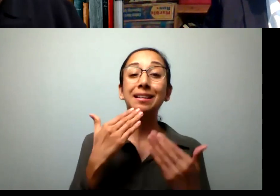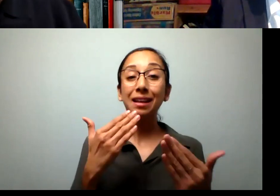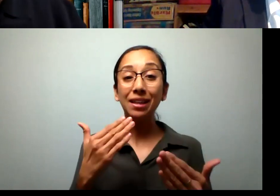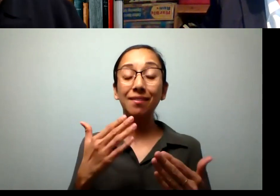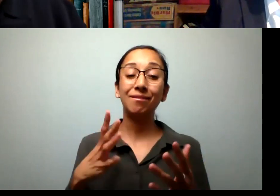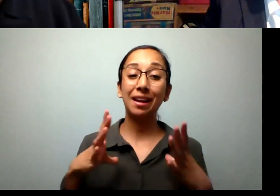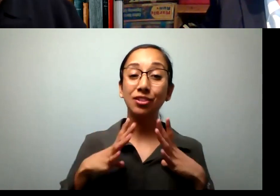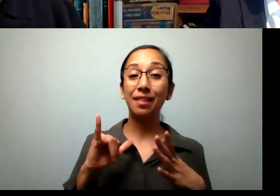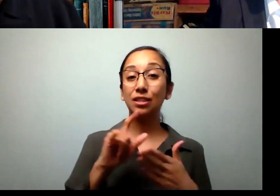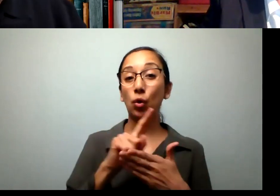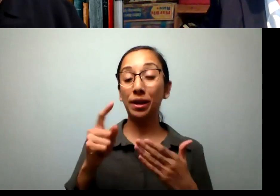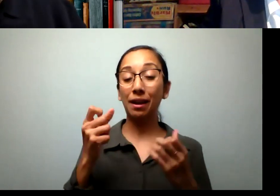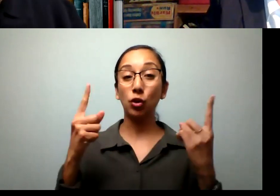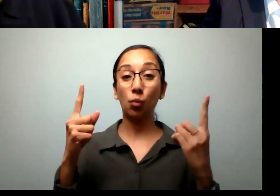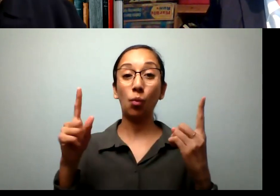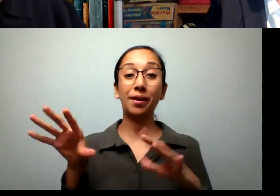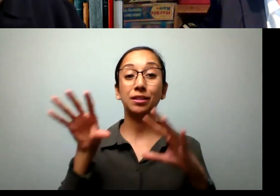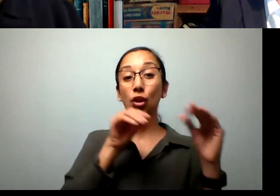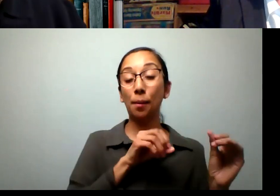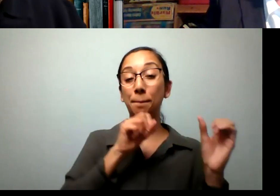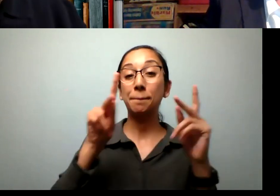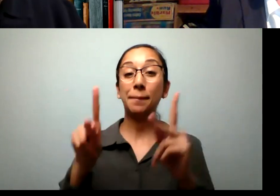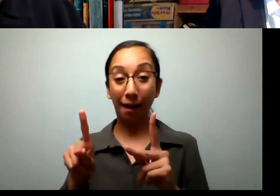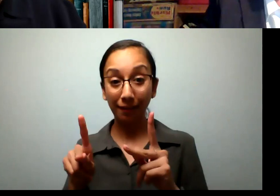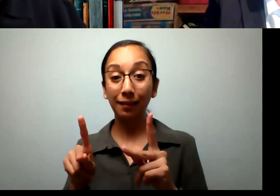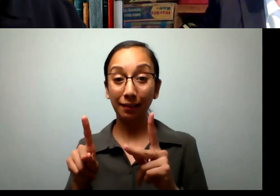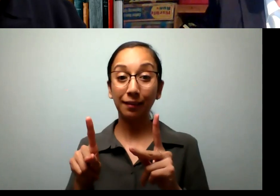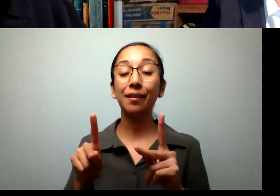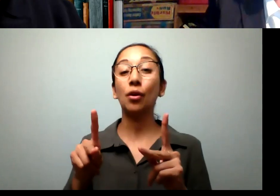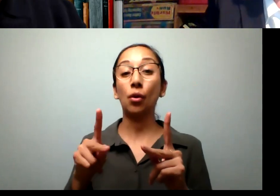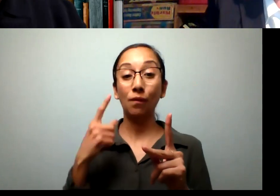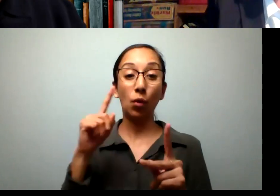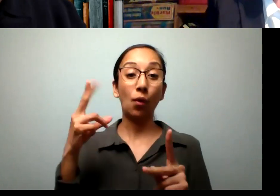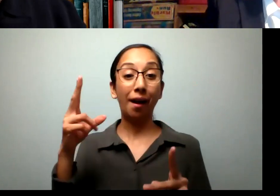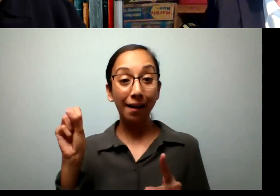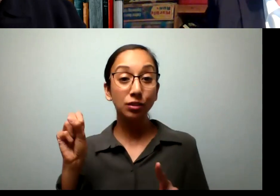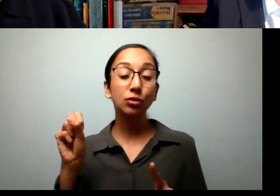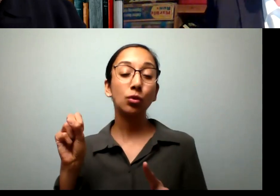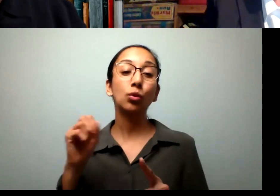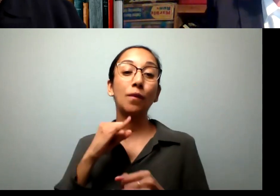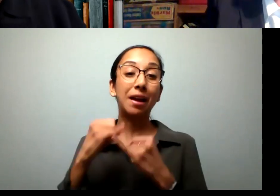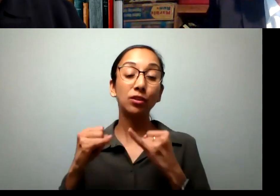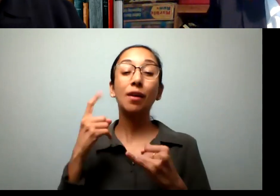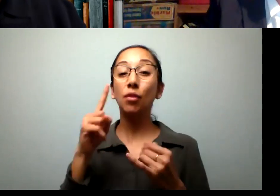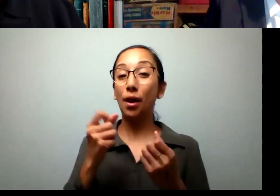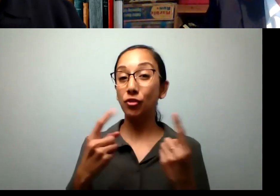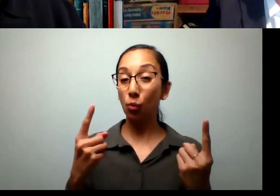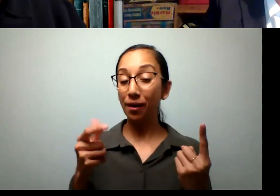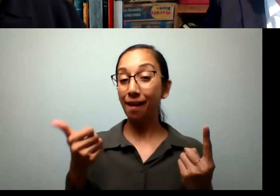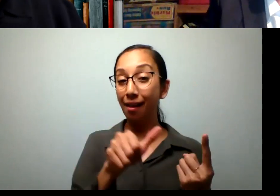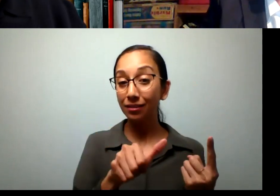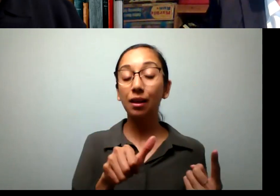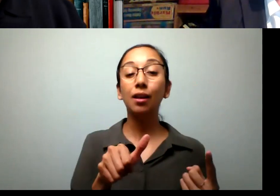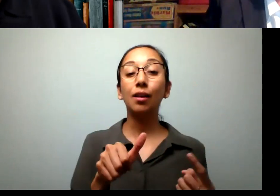that's a week everybody's gone. When they come back, we're in for the high schools, we're into finals, and for everyone else for the